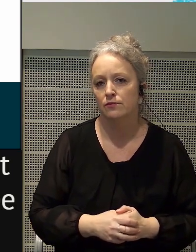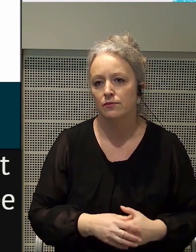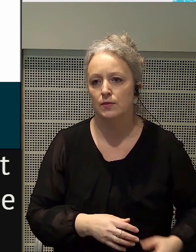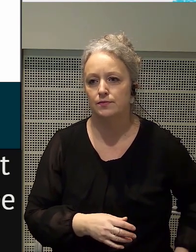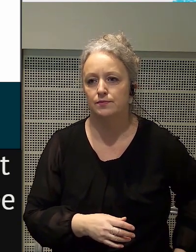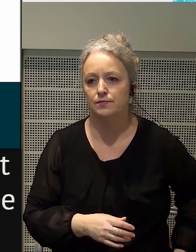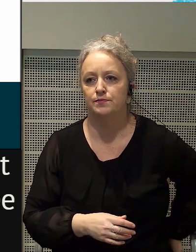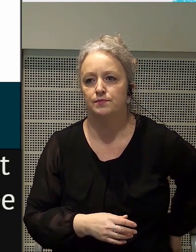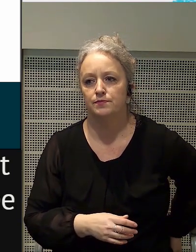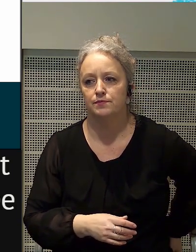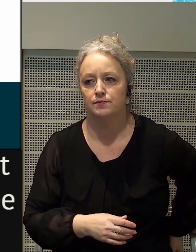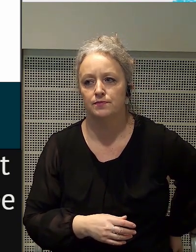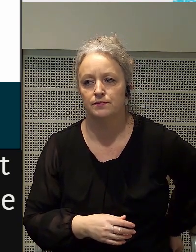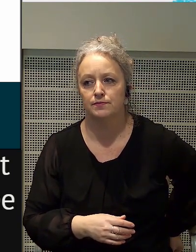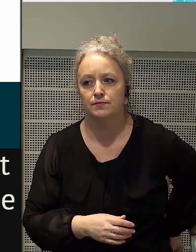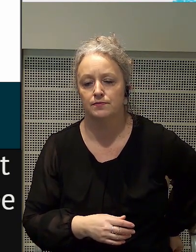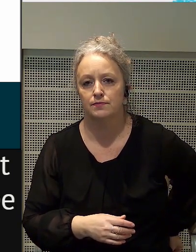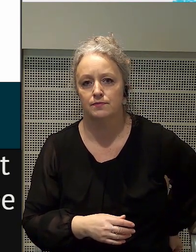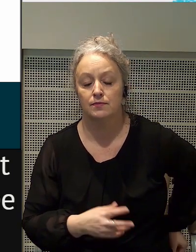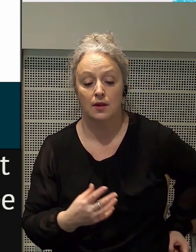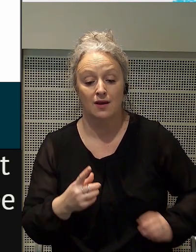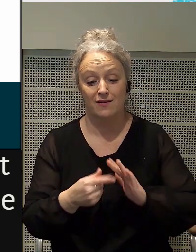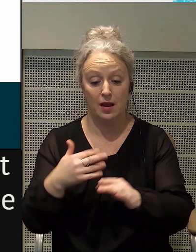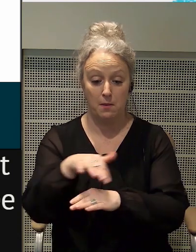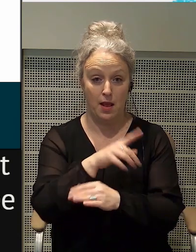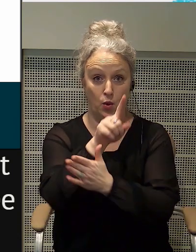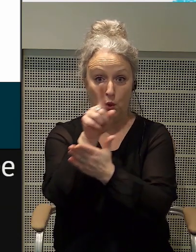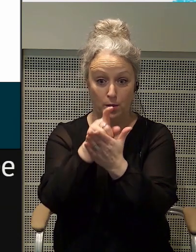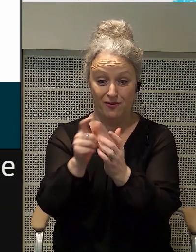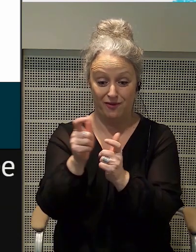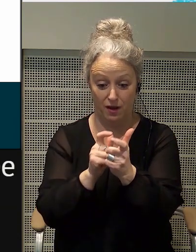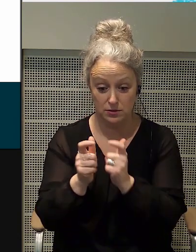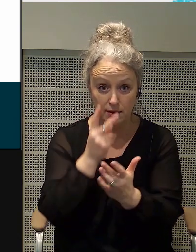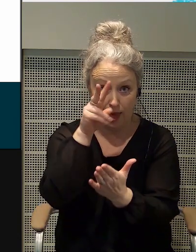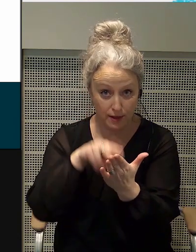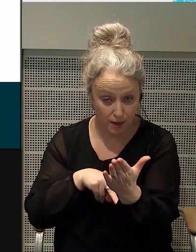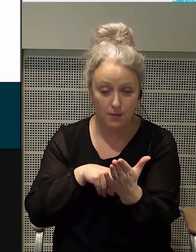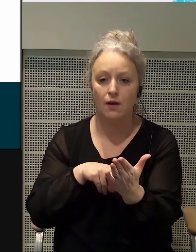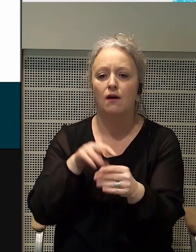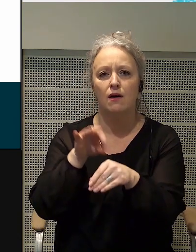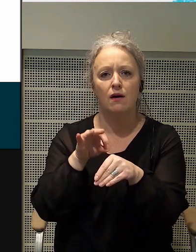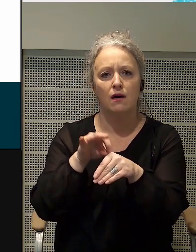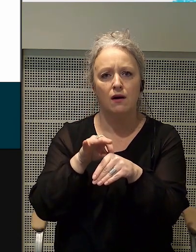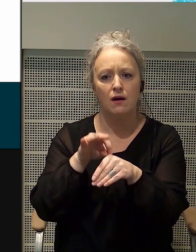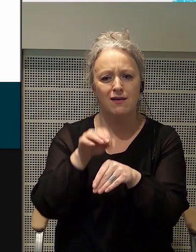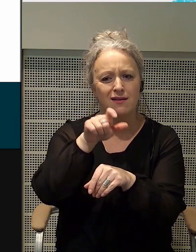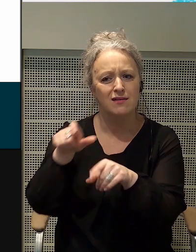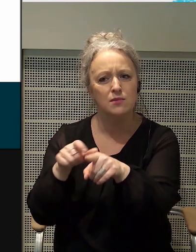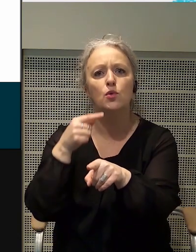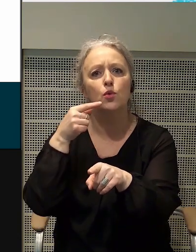normal quality of life. And that means that probably the diet might also in galactosemia not be the most impacting